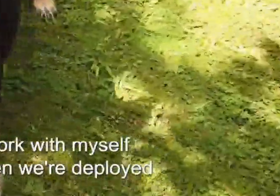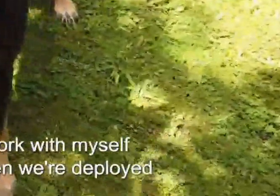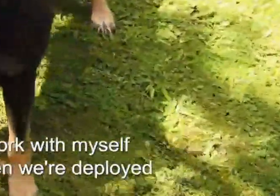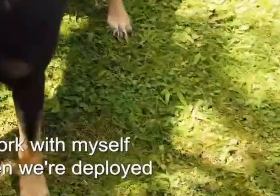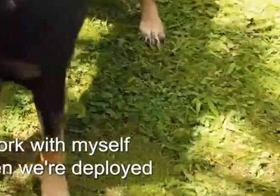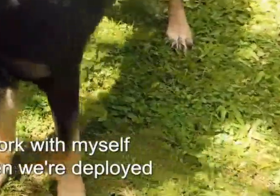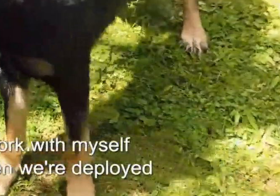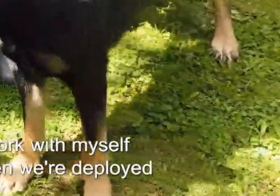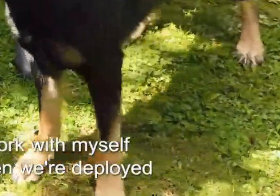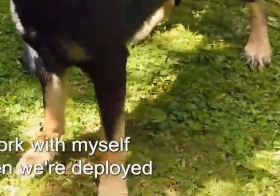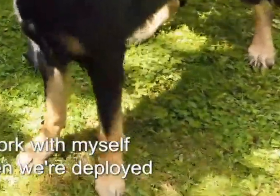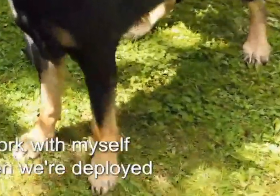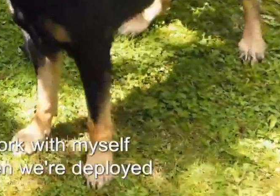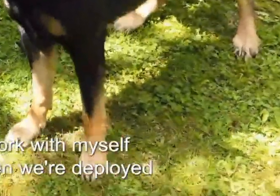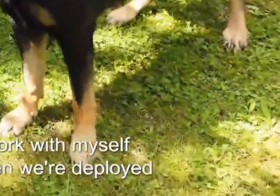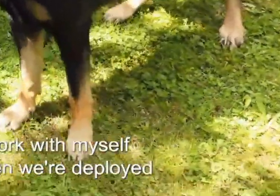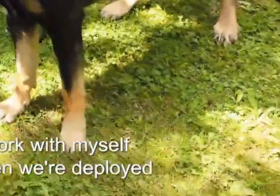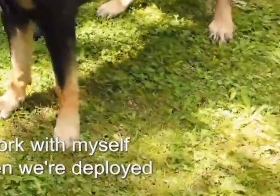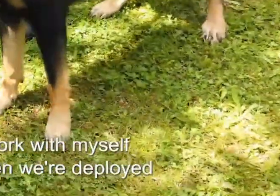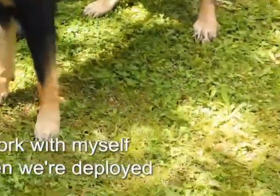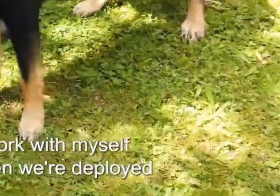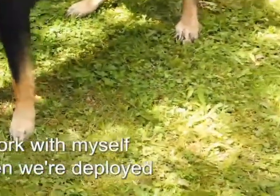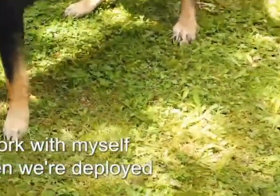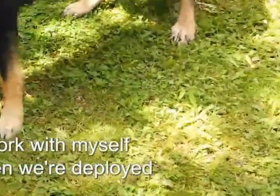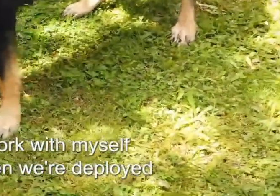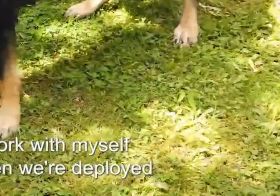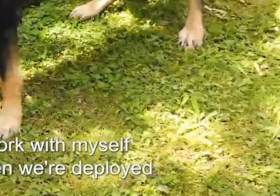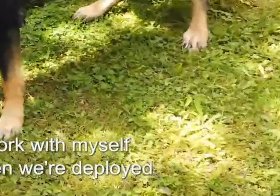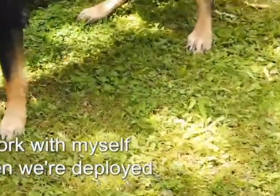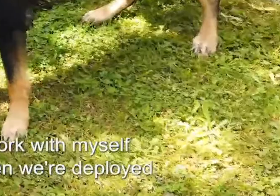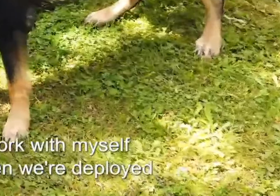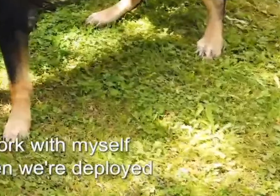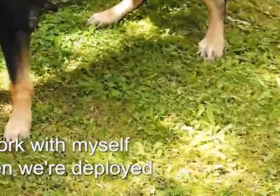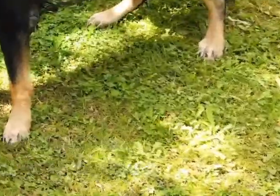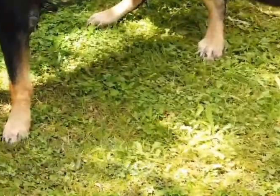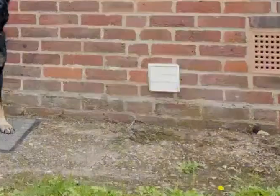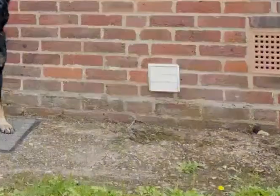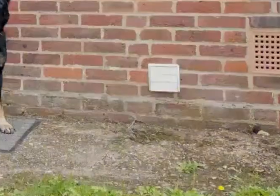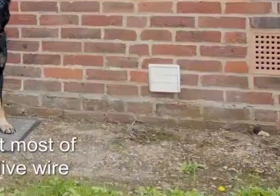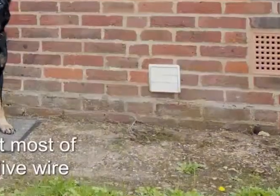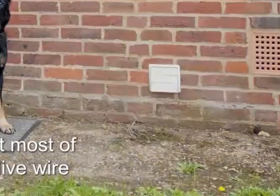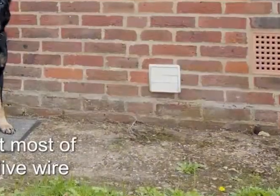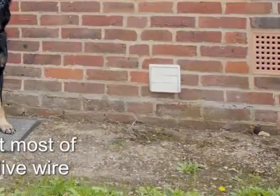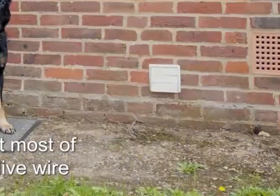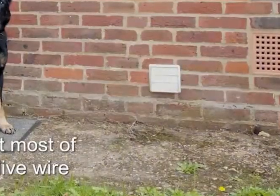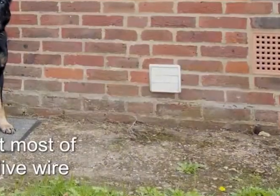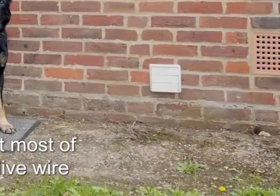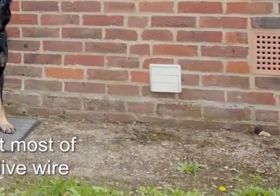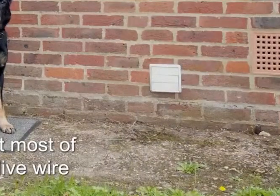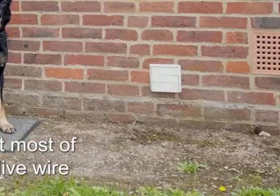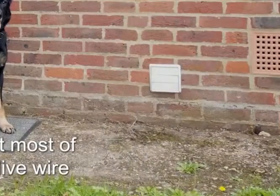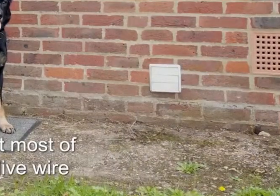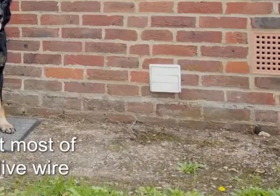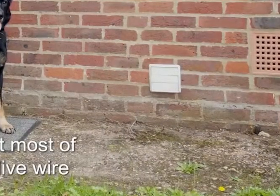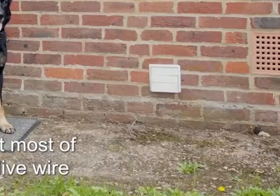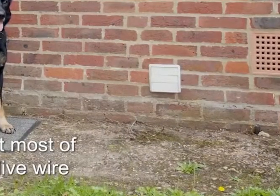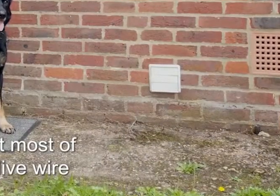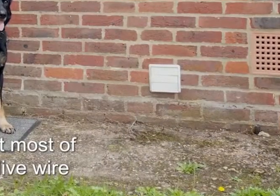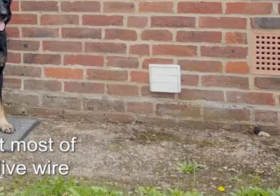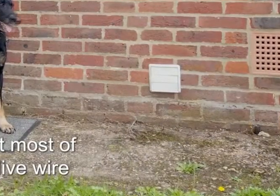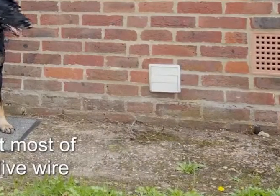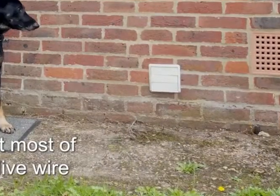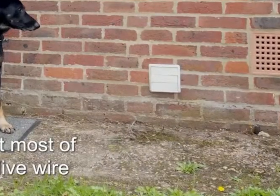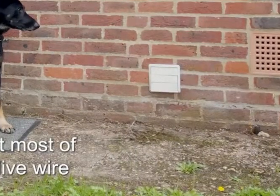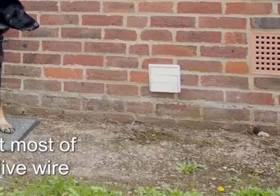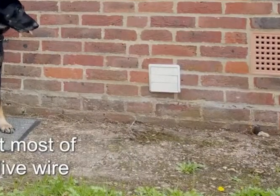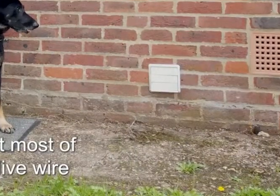firearms support dog, so she'll work with myself alongside the firearms teams when we're deployed. She's pretty calm now, but most of the time she's